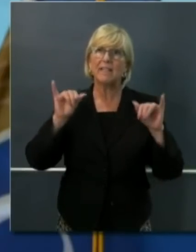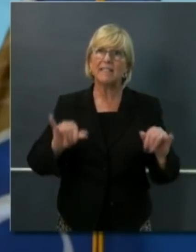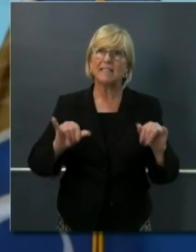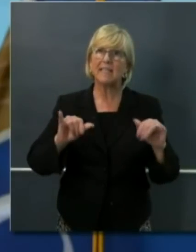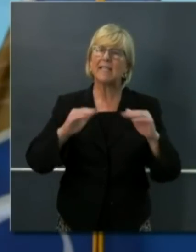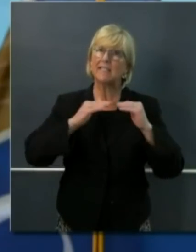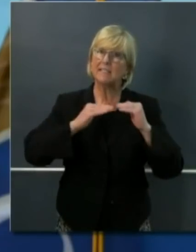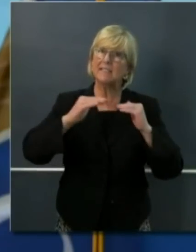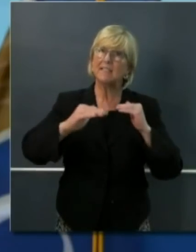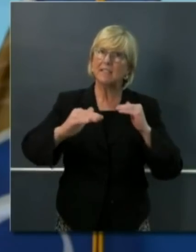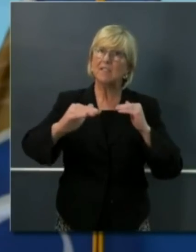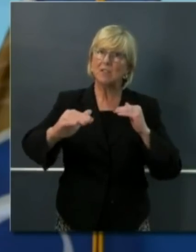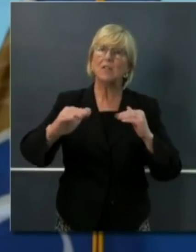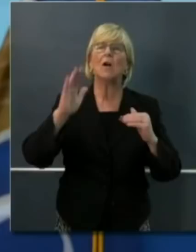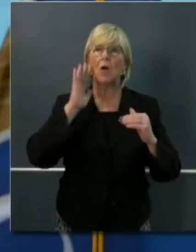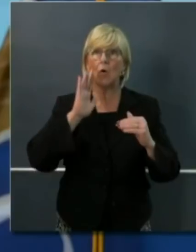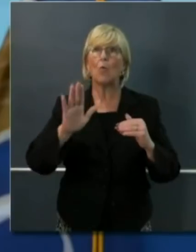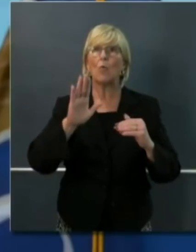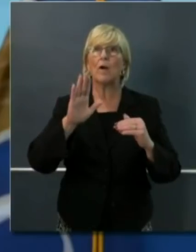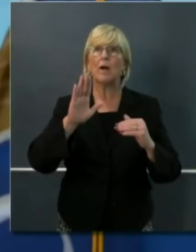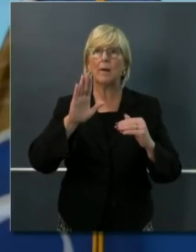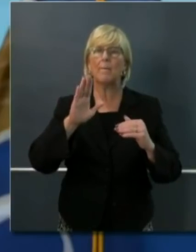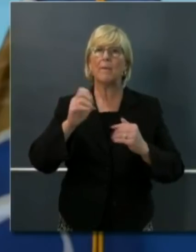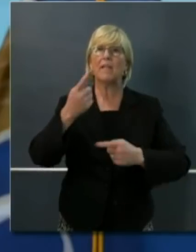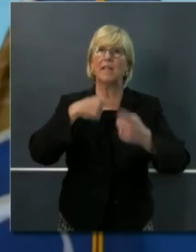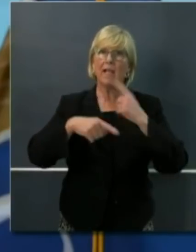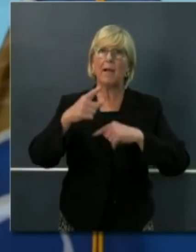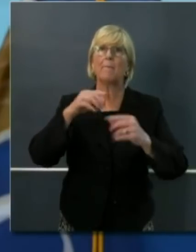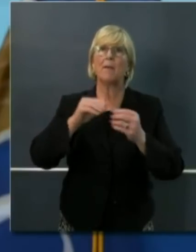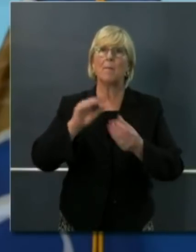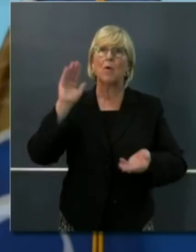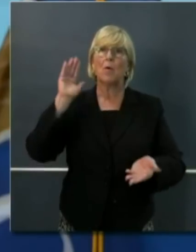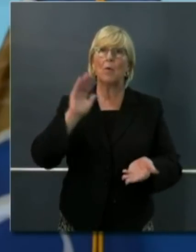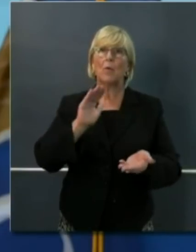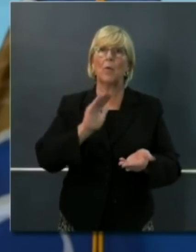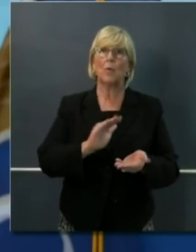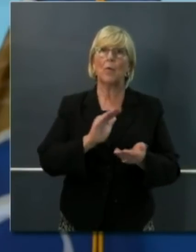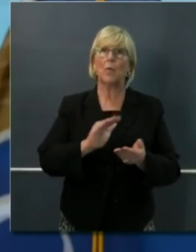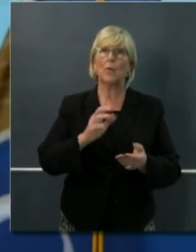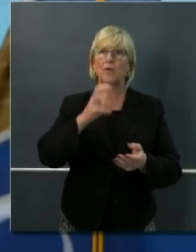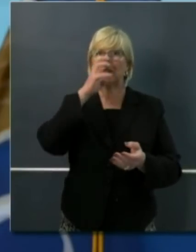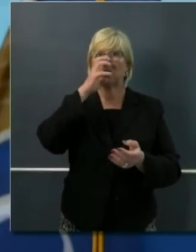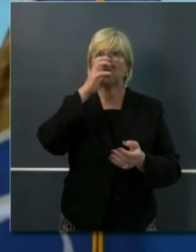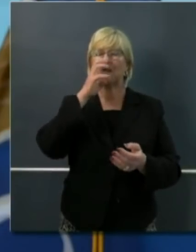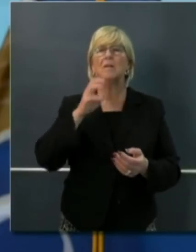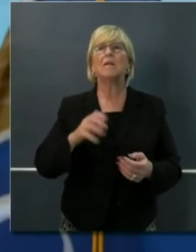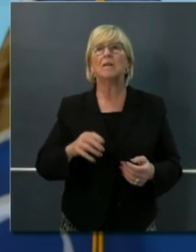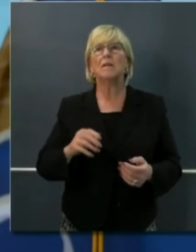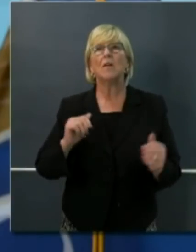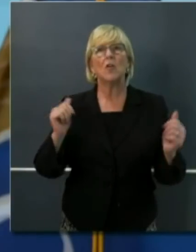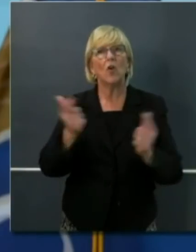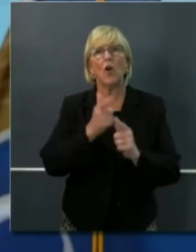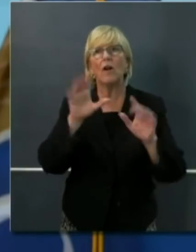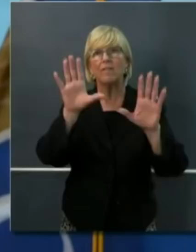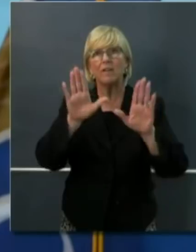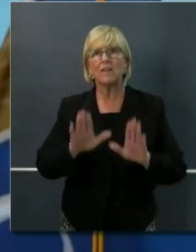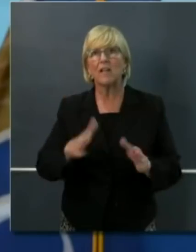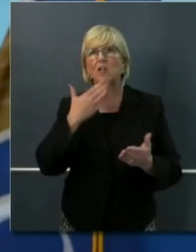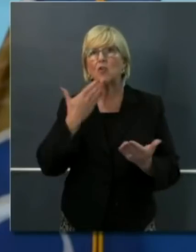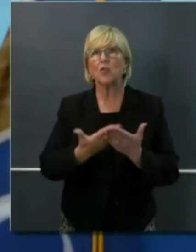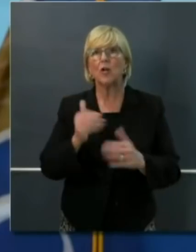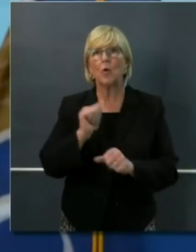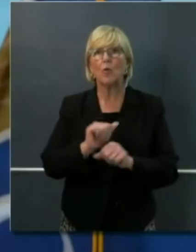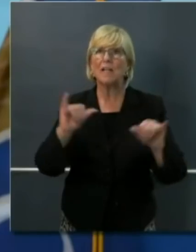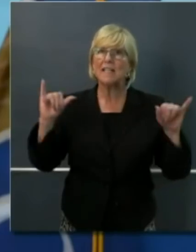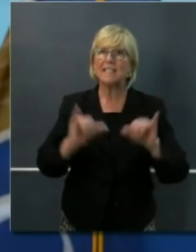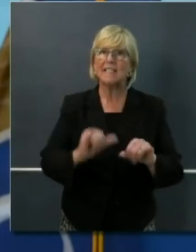course, those announcements will be forthcoming and will do justice to the incredible work all of you have done to date. Again,